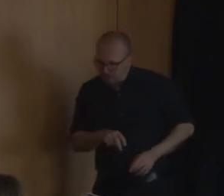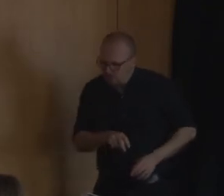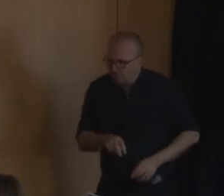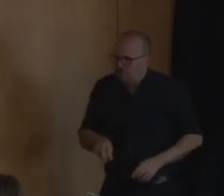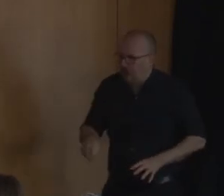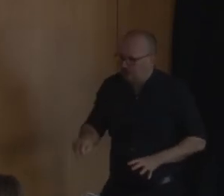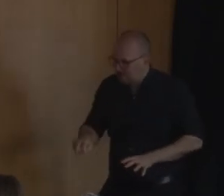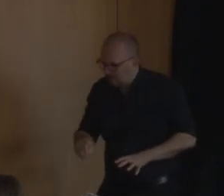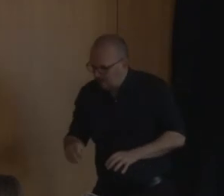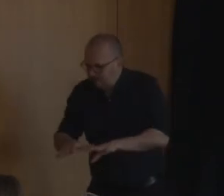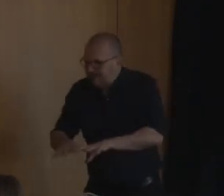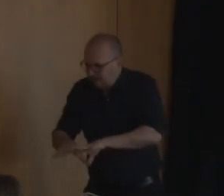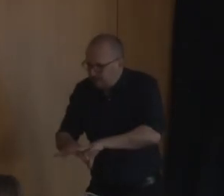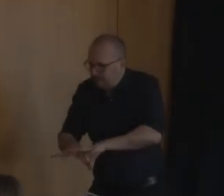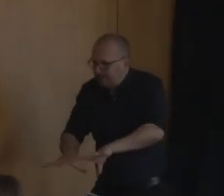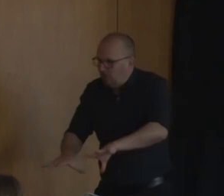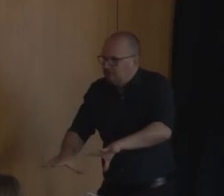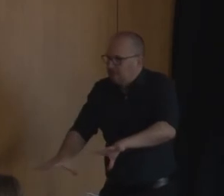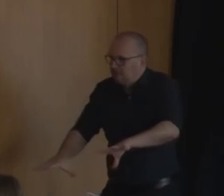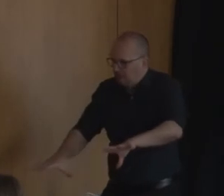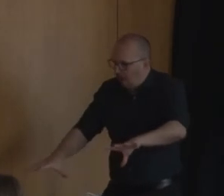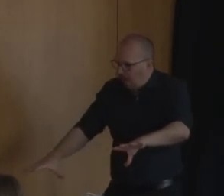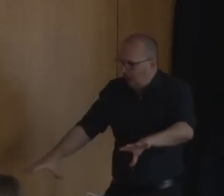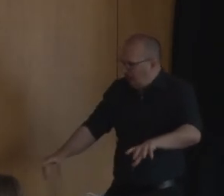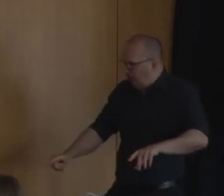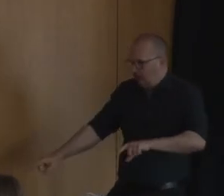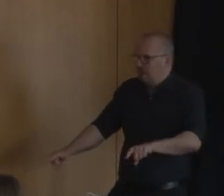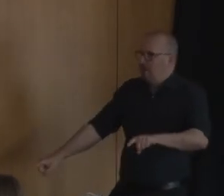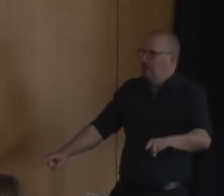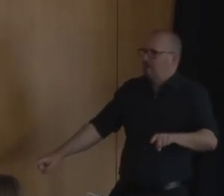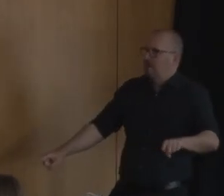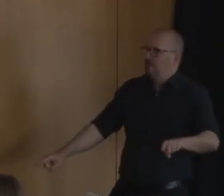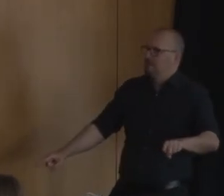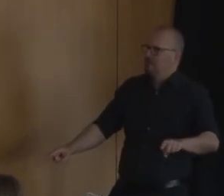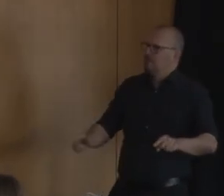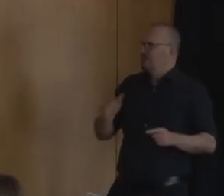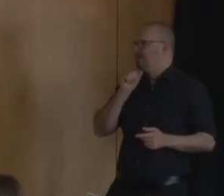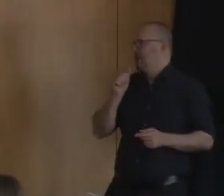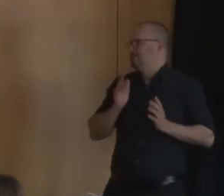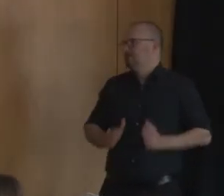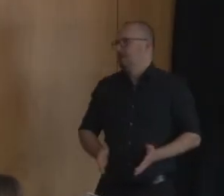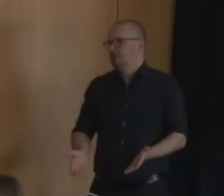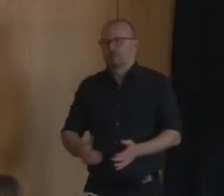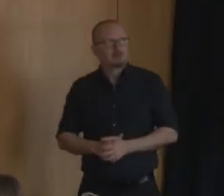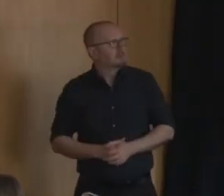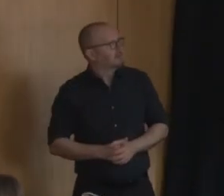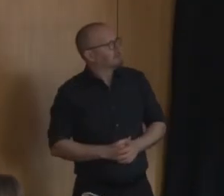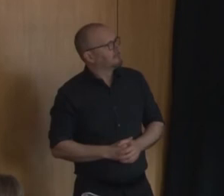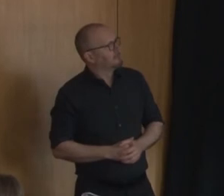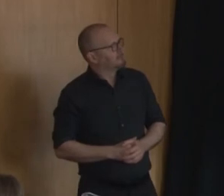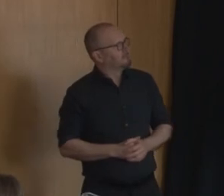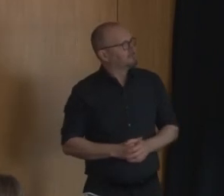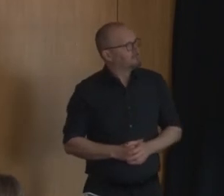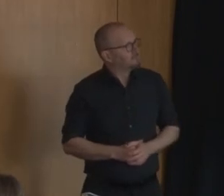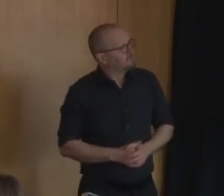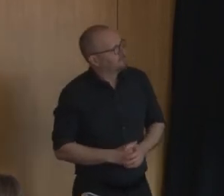geographical isolation. So it's a very fun and simple form of physicality. Here you can see us testing it by lying on